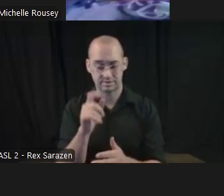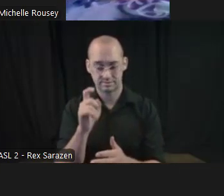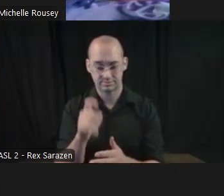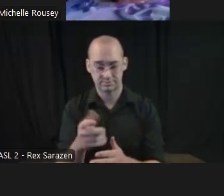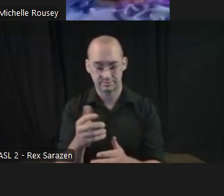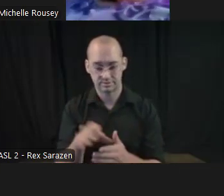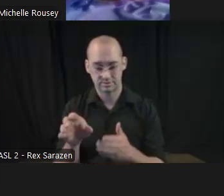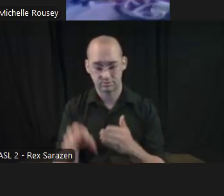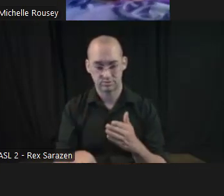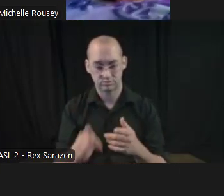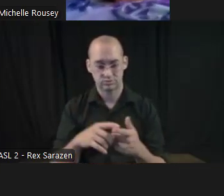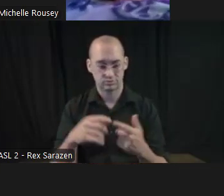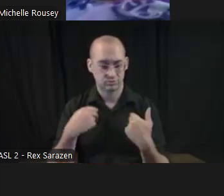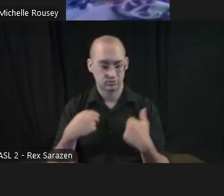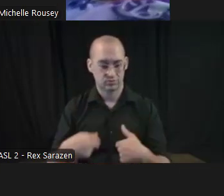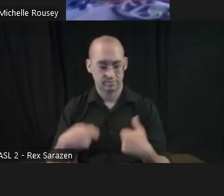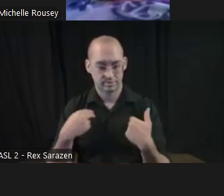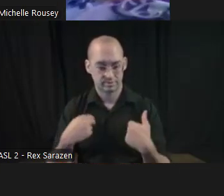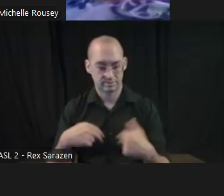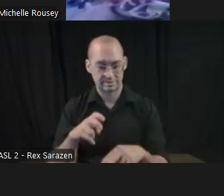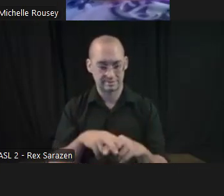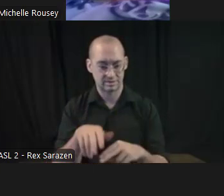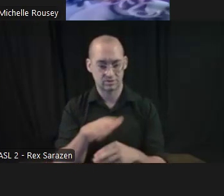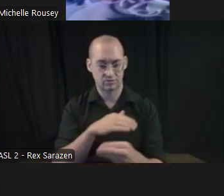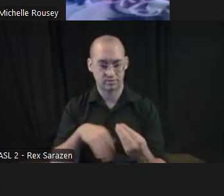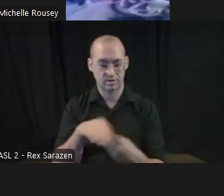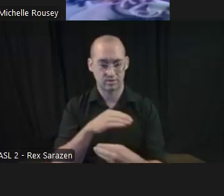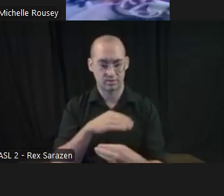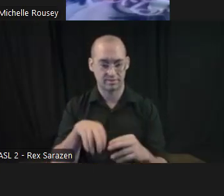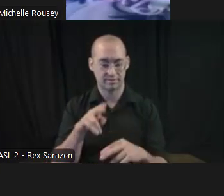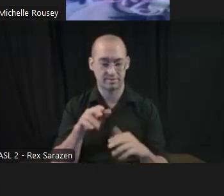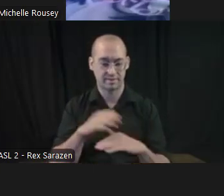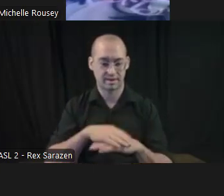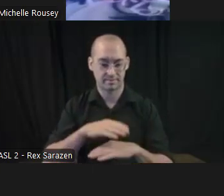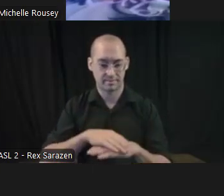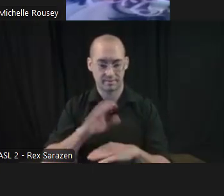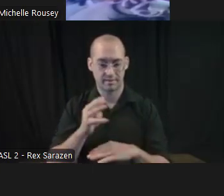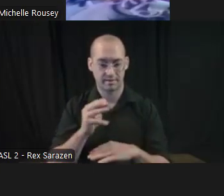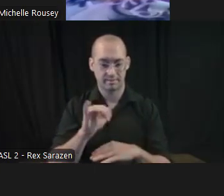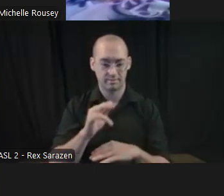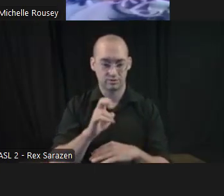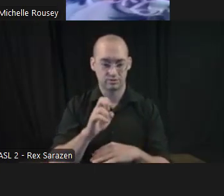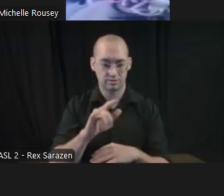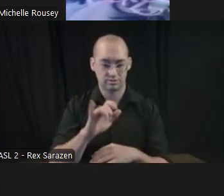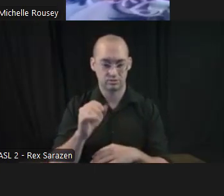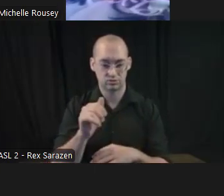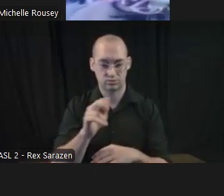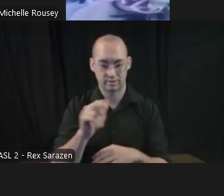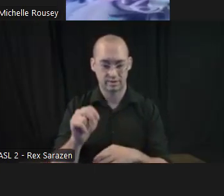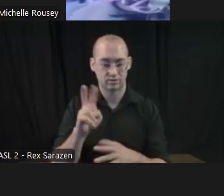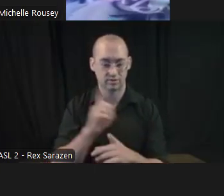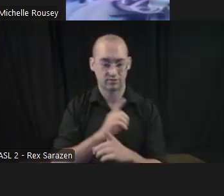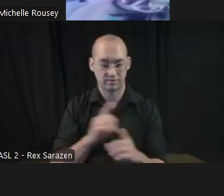to the human beings that are sitting around this table. And Michelle and Joanna are two examples of what we've heard about